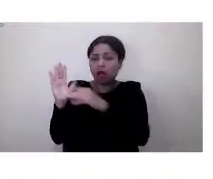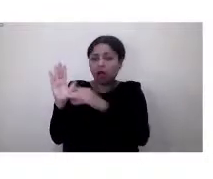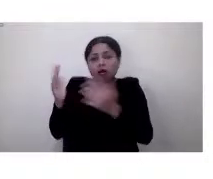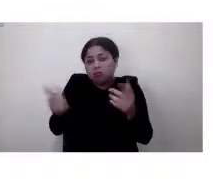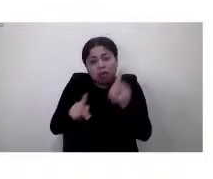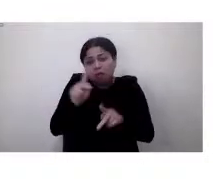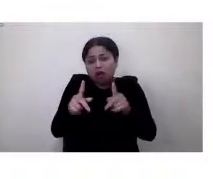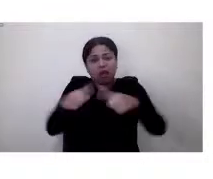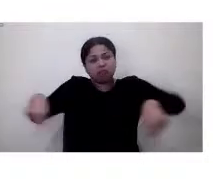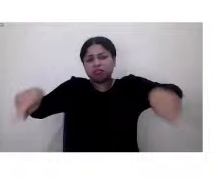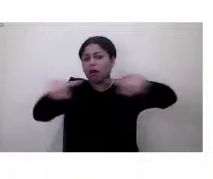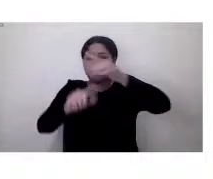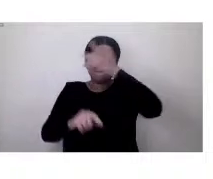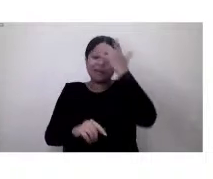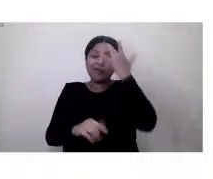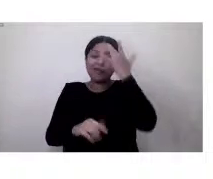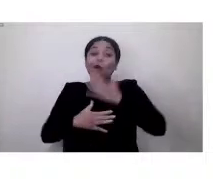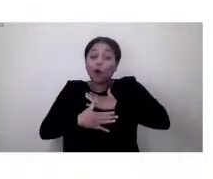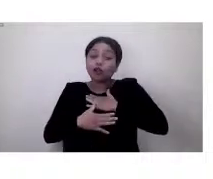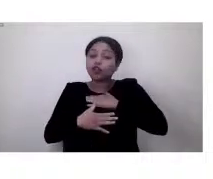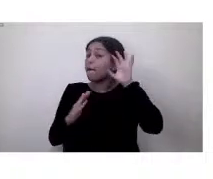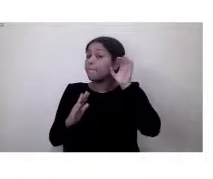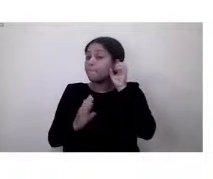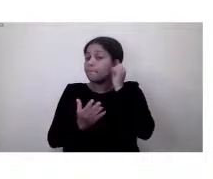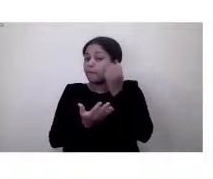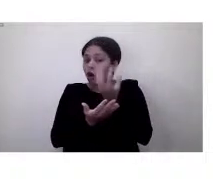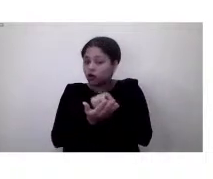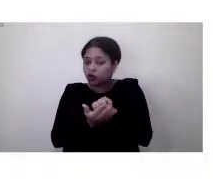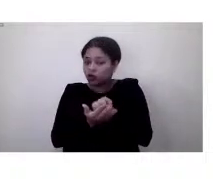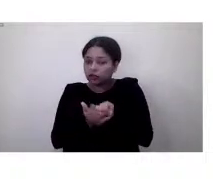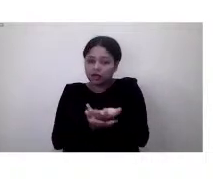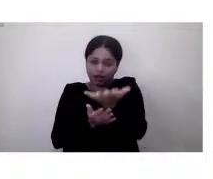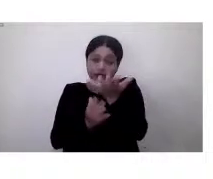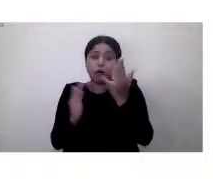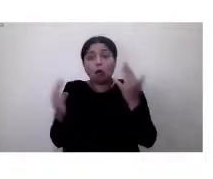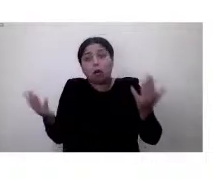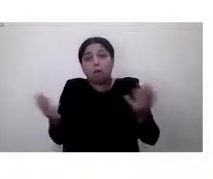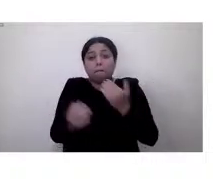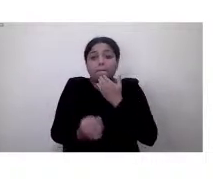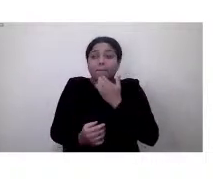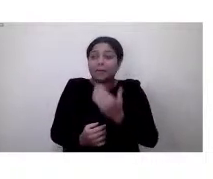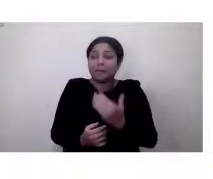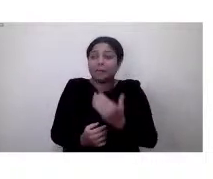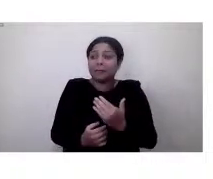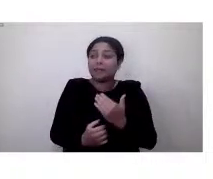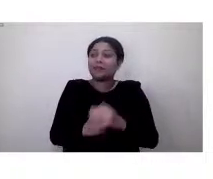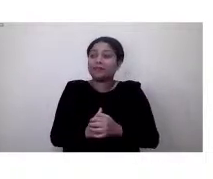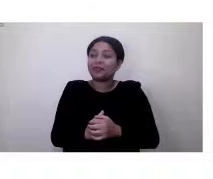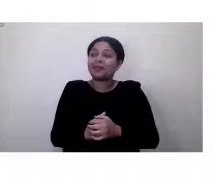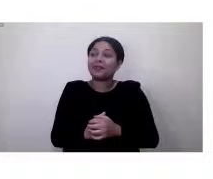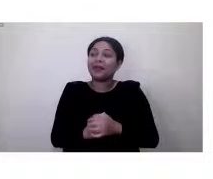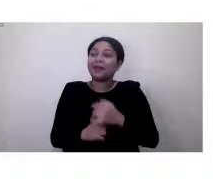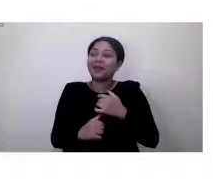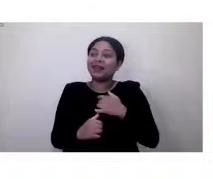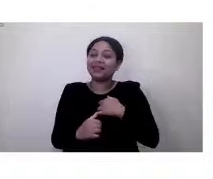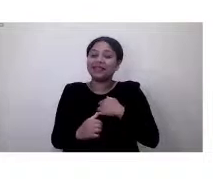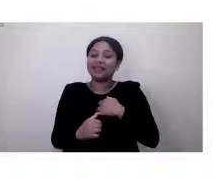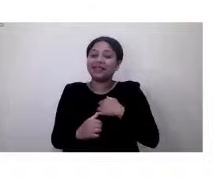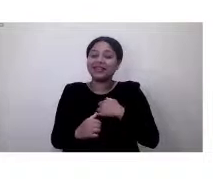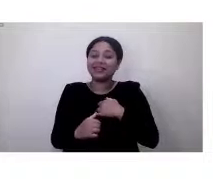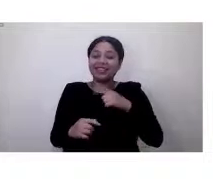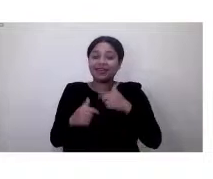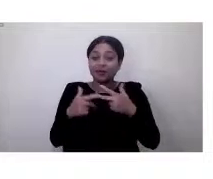Also, tell them to design a poster, maybe, on tips on making your lifestyle green or greener.